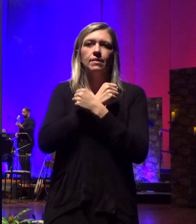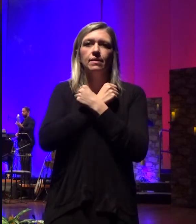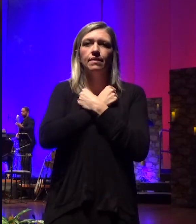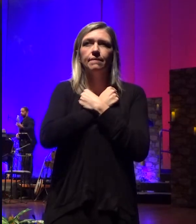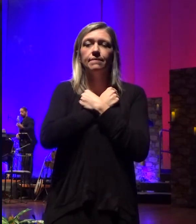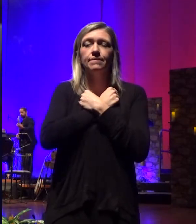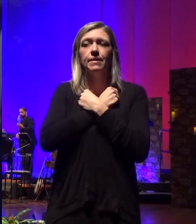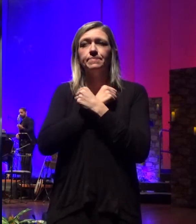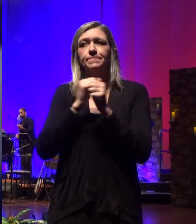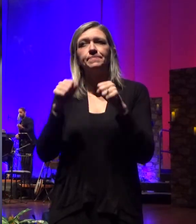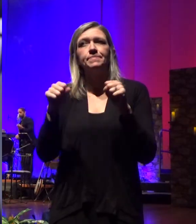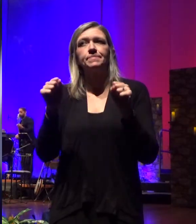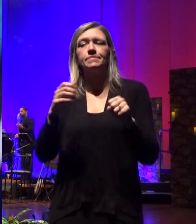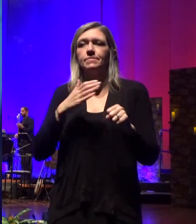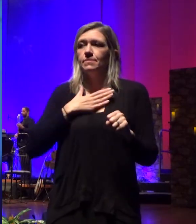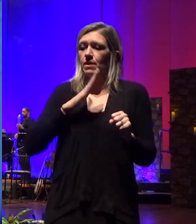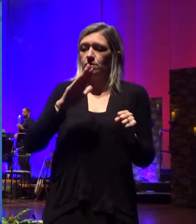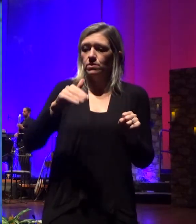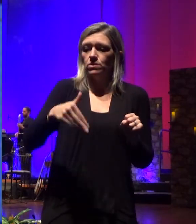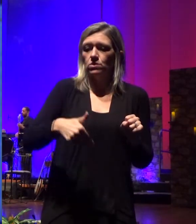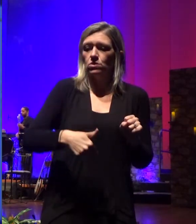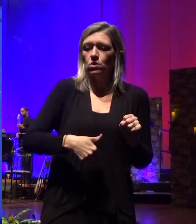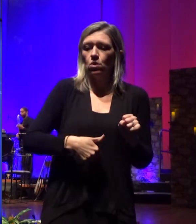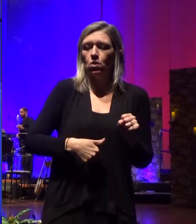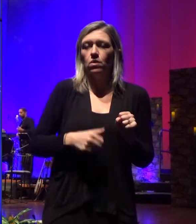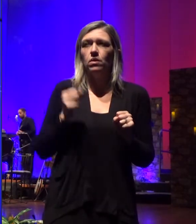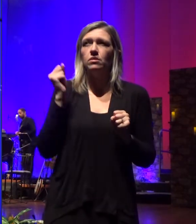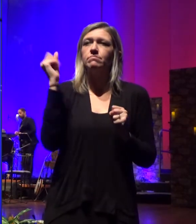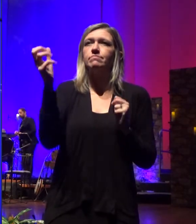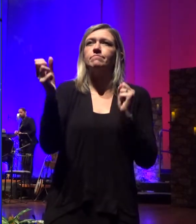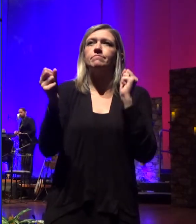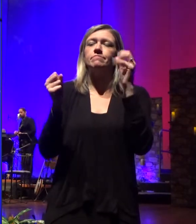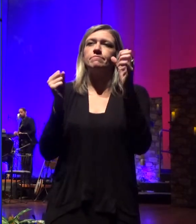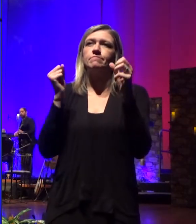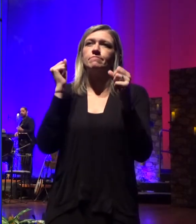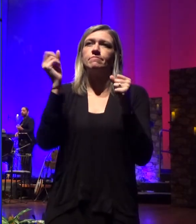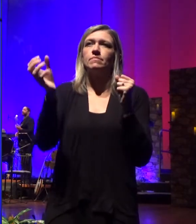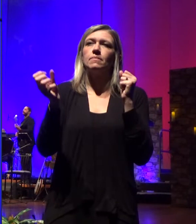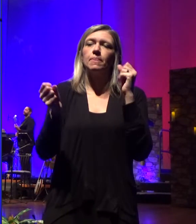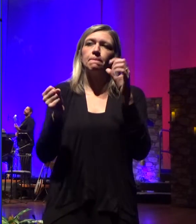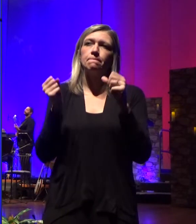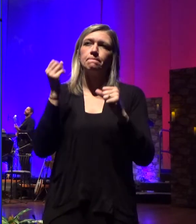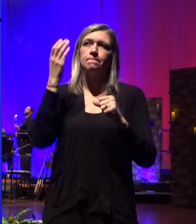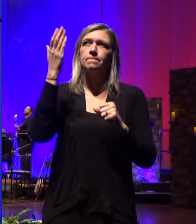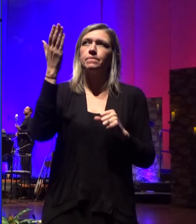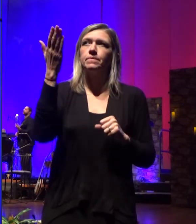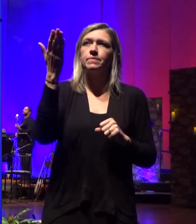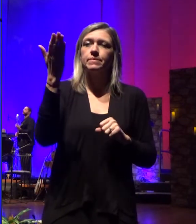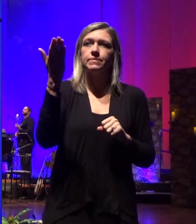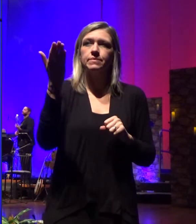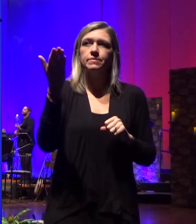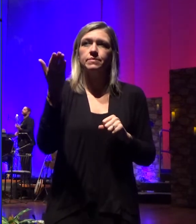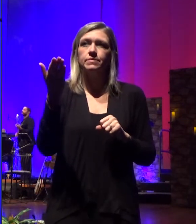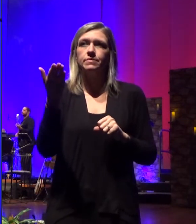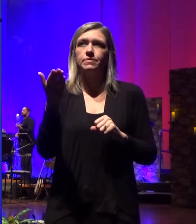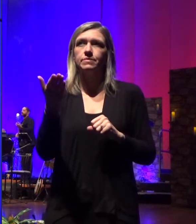love. Yes, my soul sings out to you.